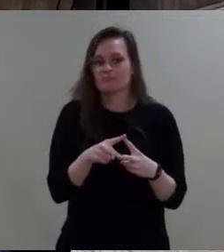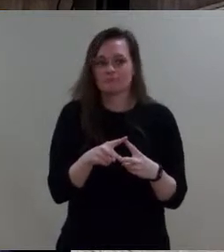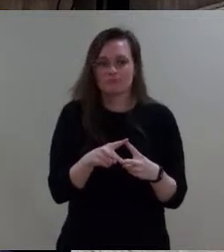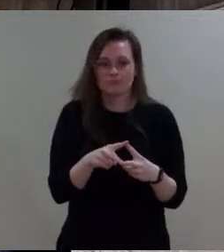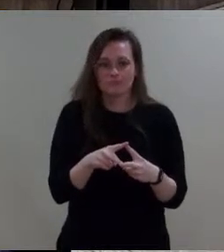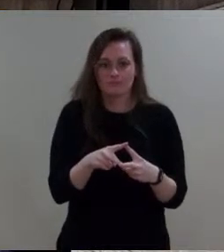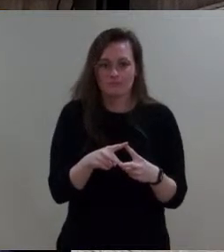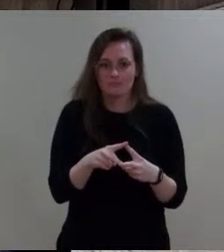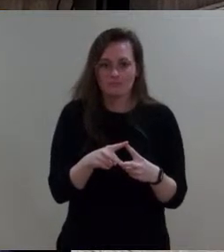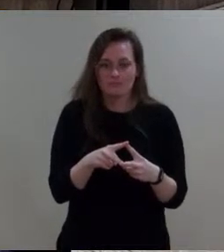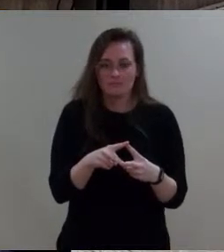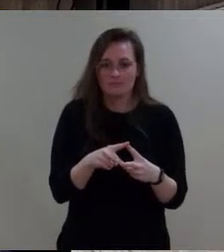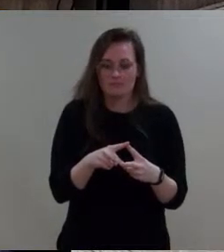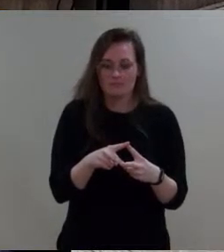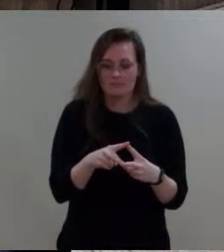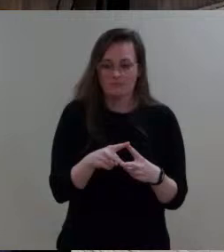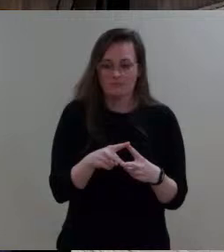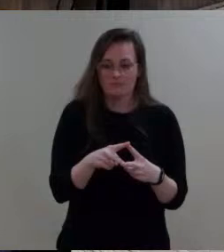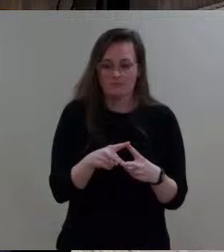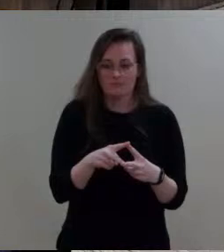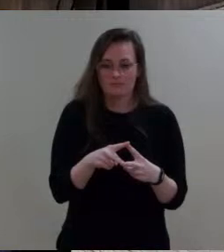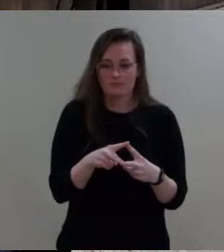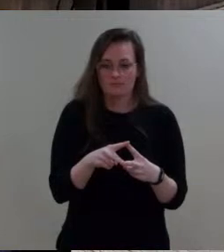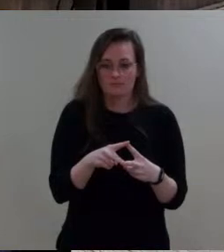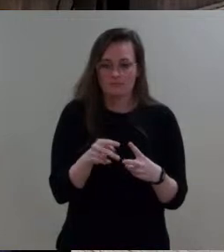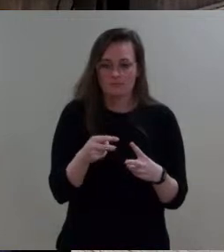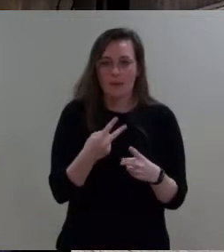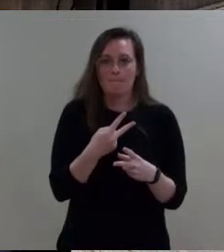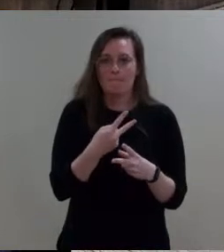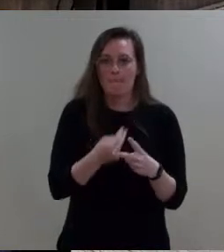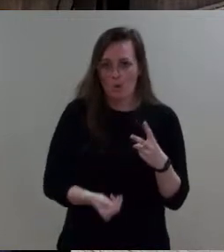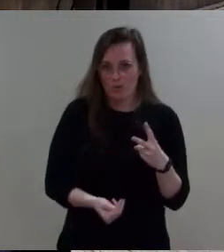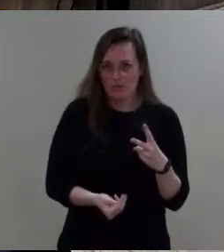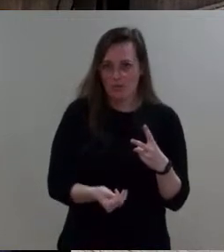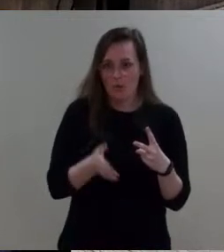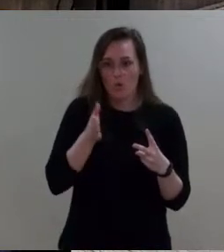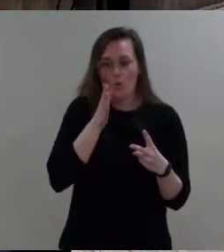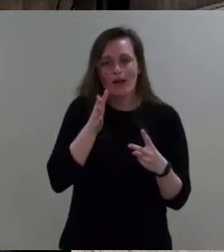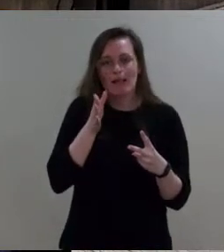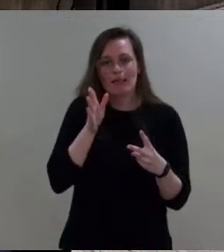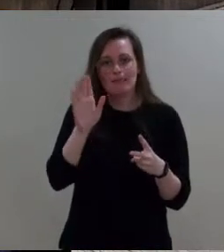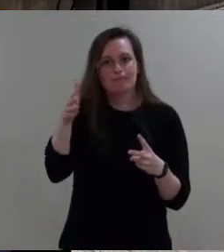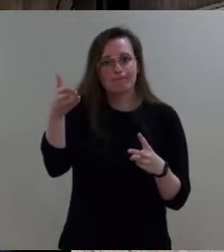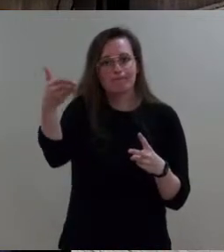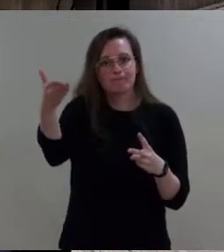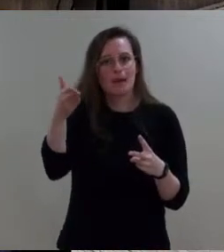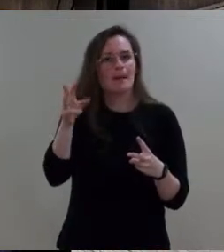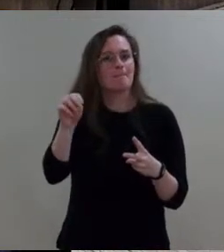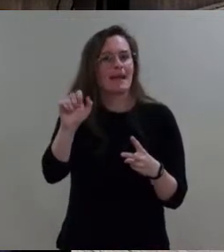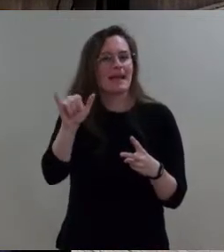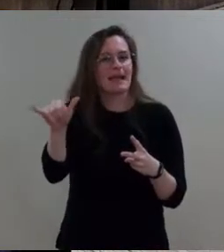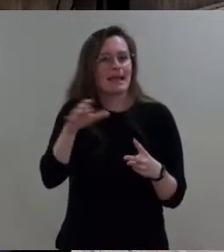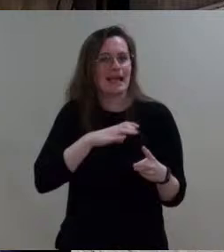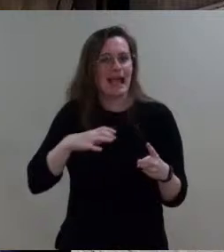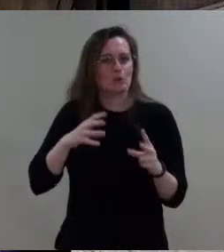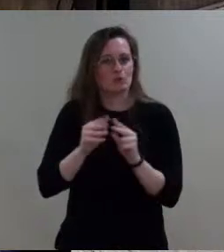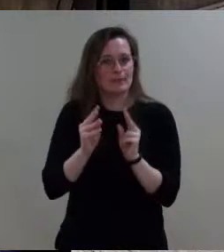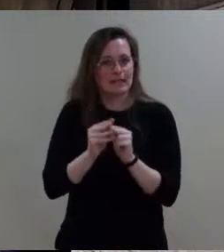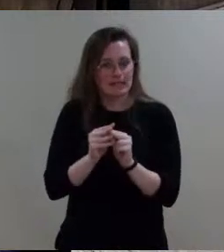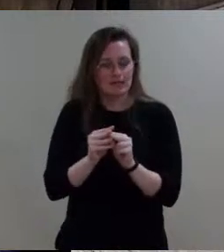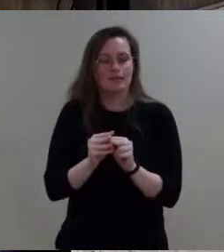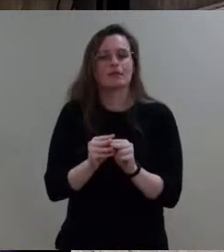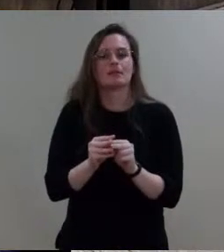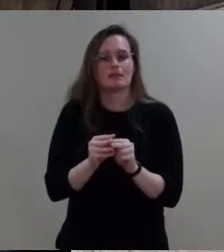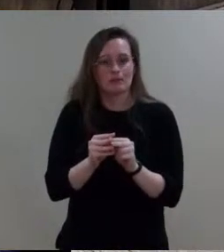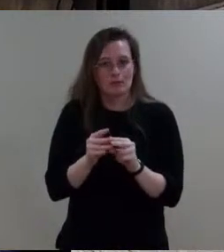policies will be going to council meeting in May. So if you have any changes that you wish